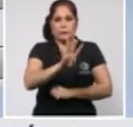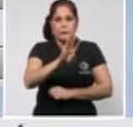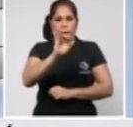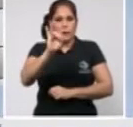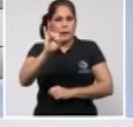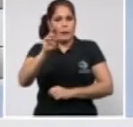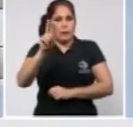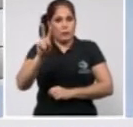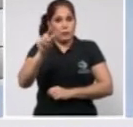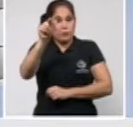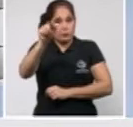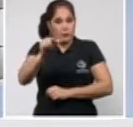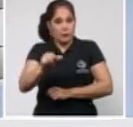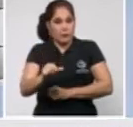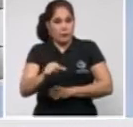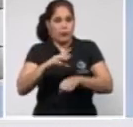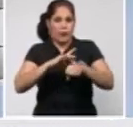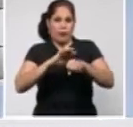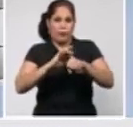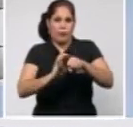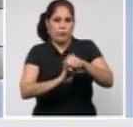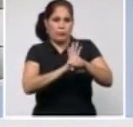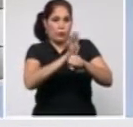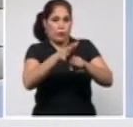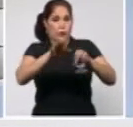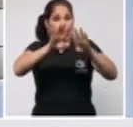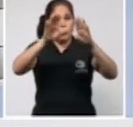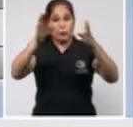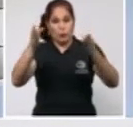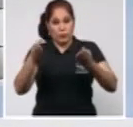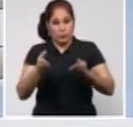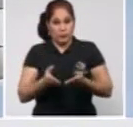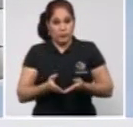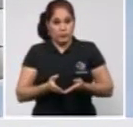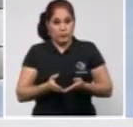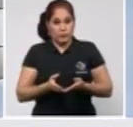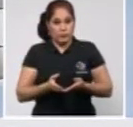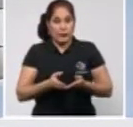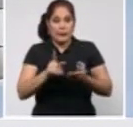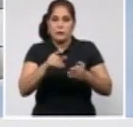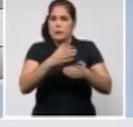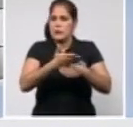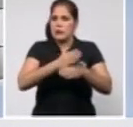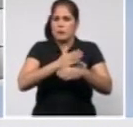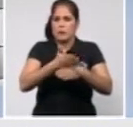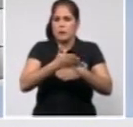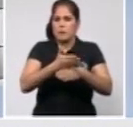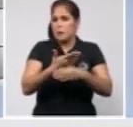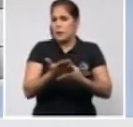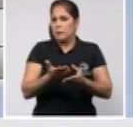245,472 people were diagnosed with the virus, for a total of